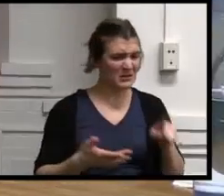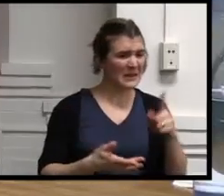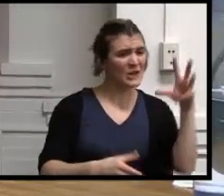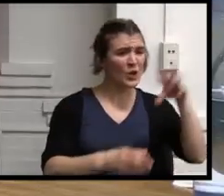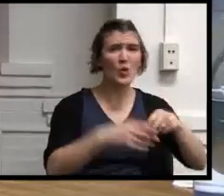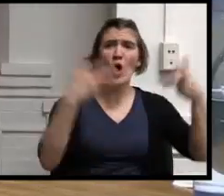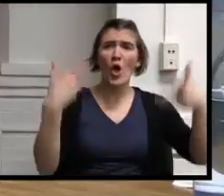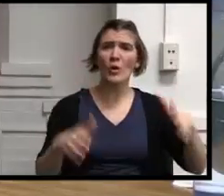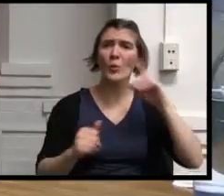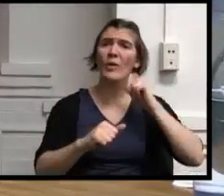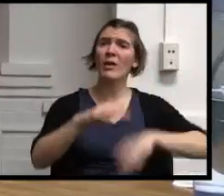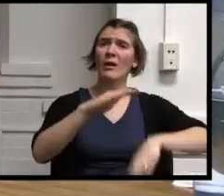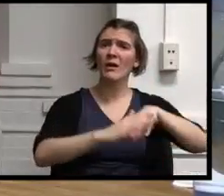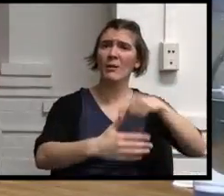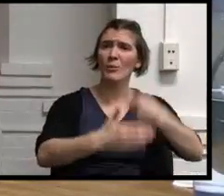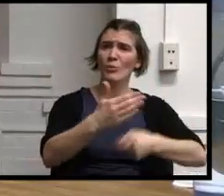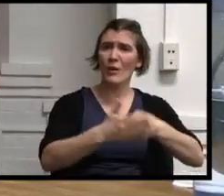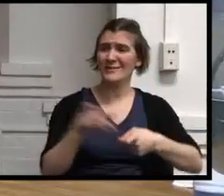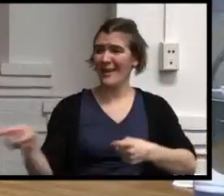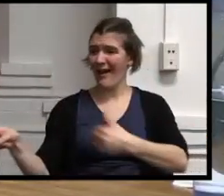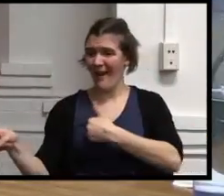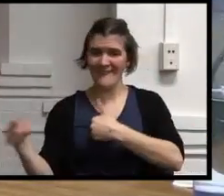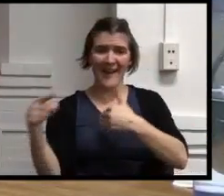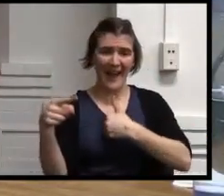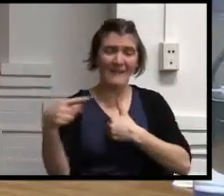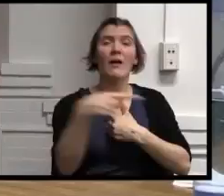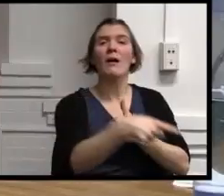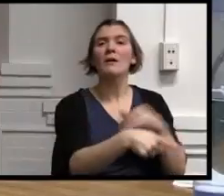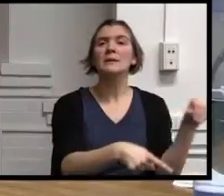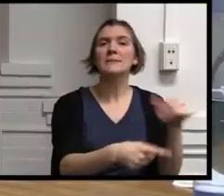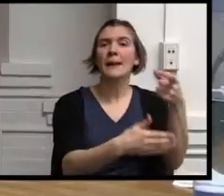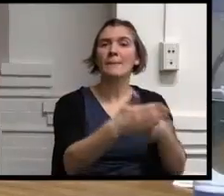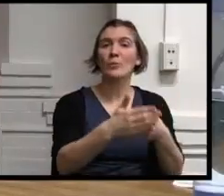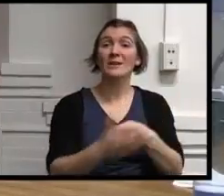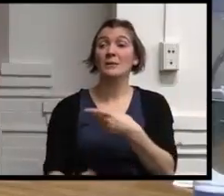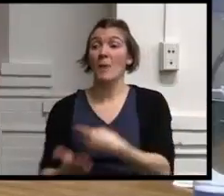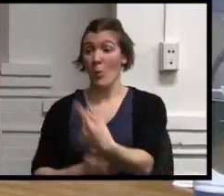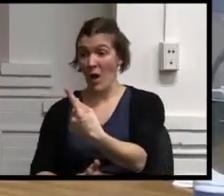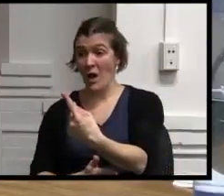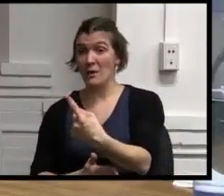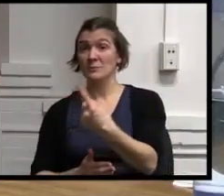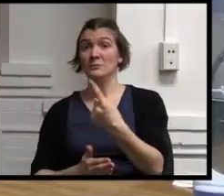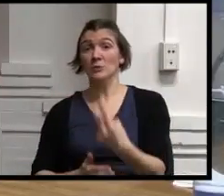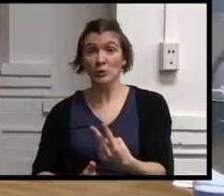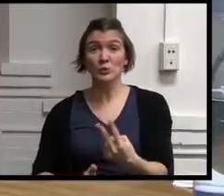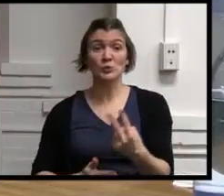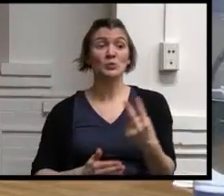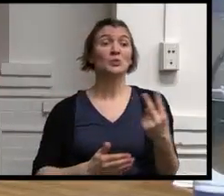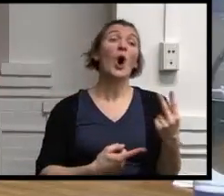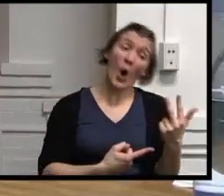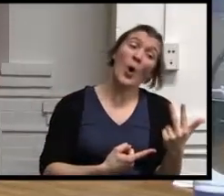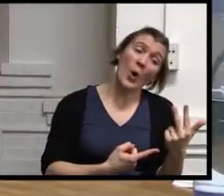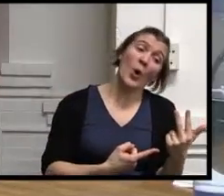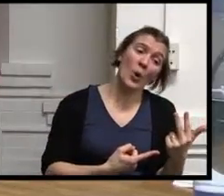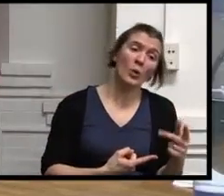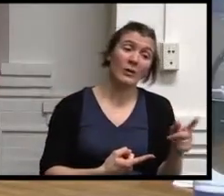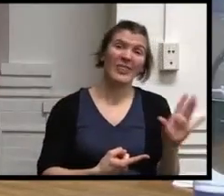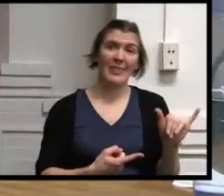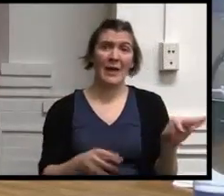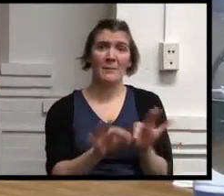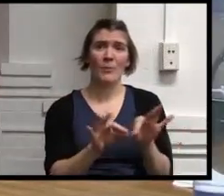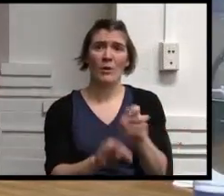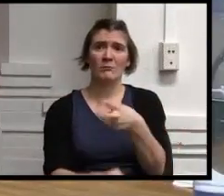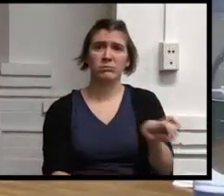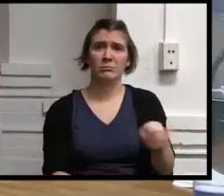maximum price at each of the other two facilities, because once we got that far along in this process, we realized that the transfer switch was